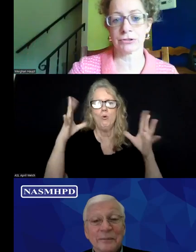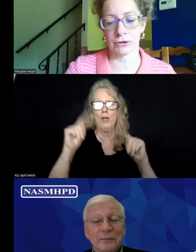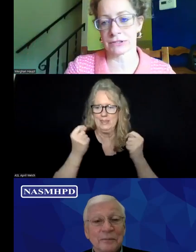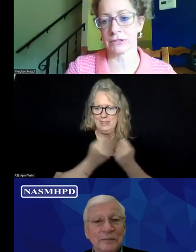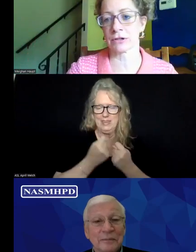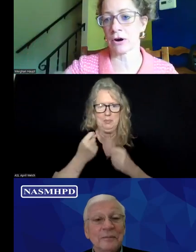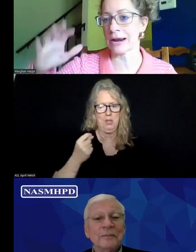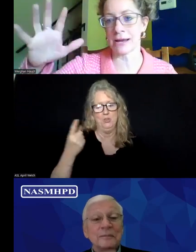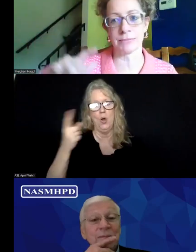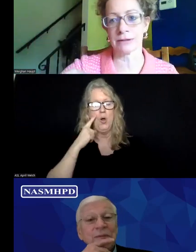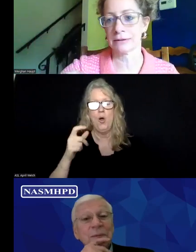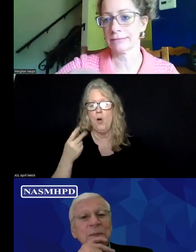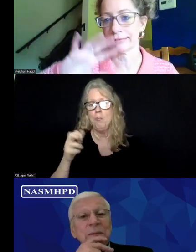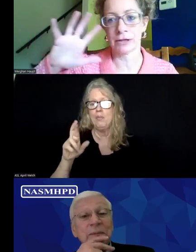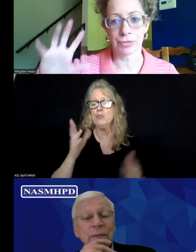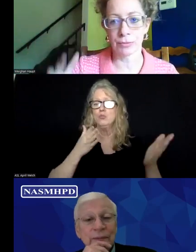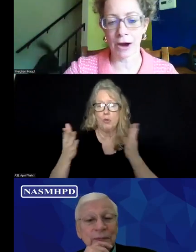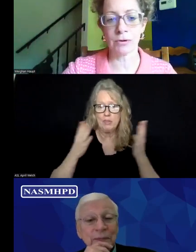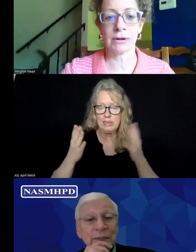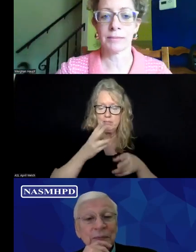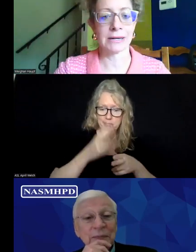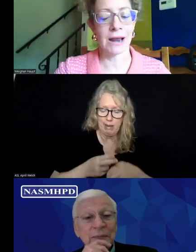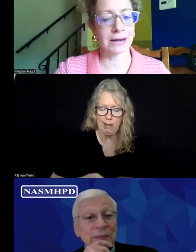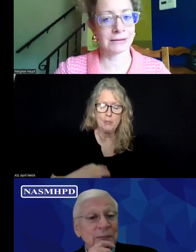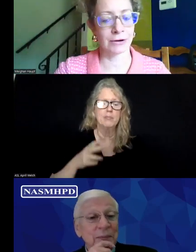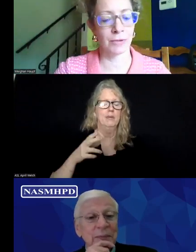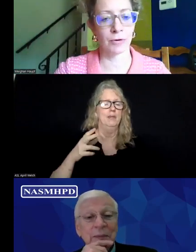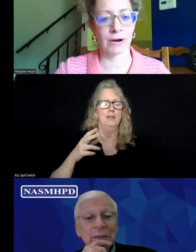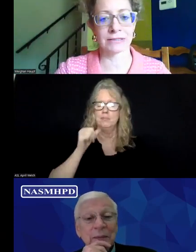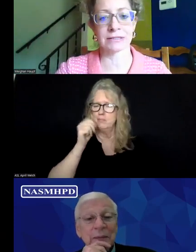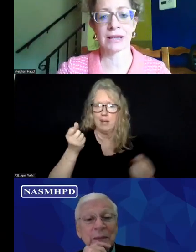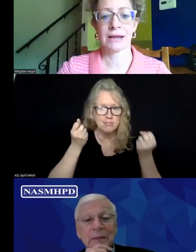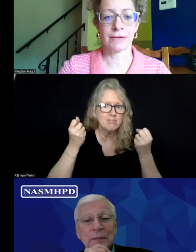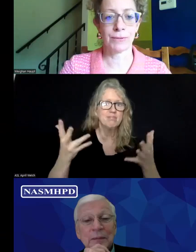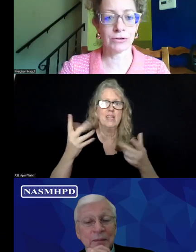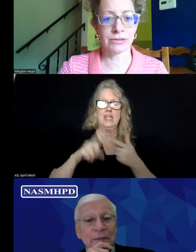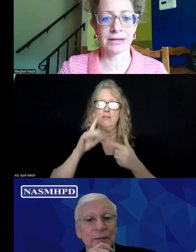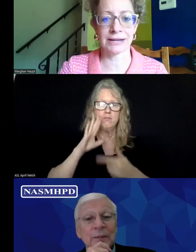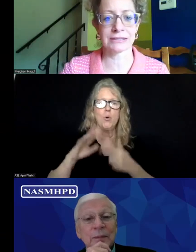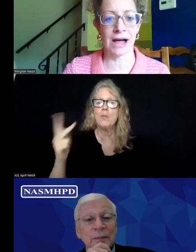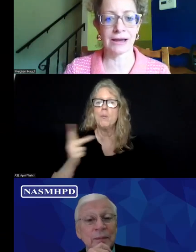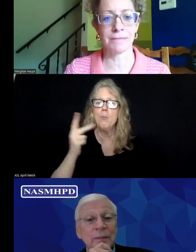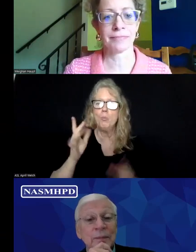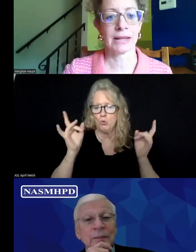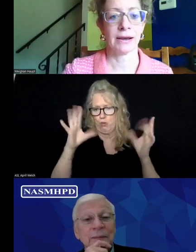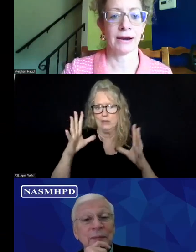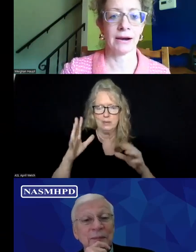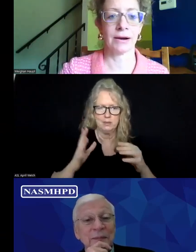peer services are named, throughout, but not a lot of mobile crisis. If we go to the next